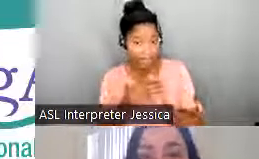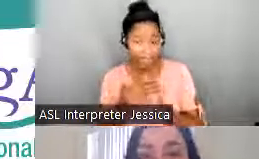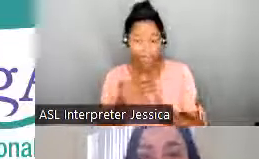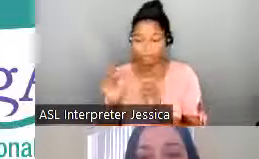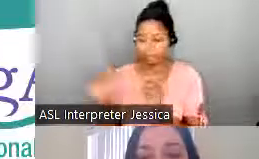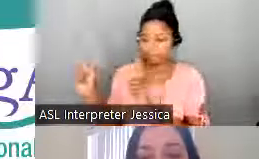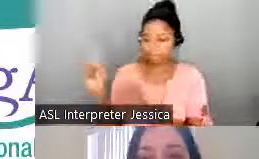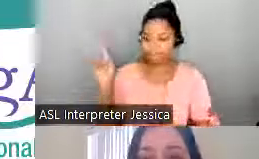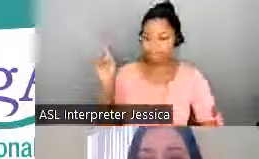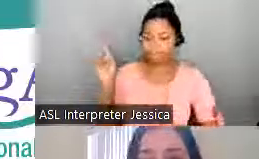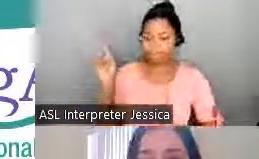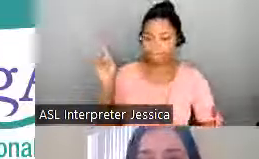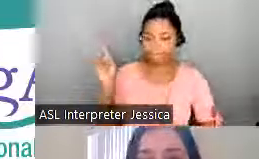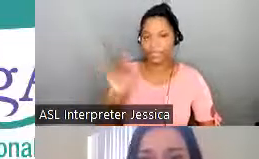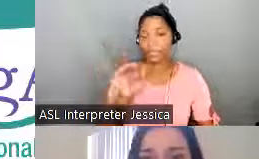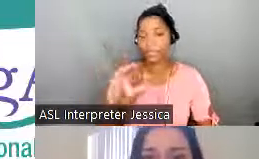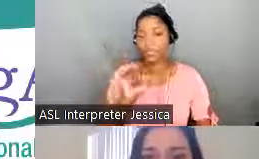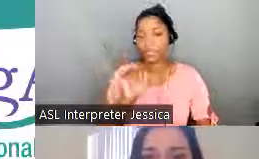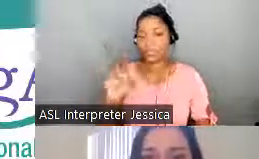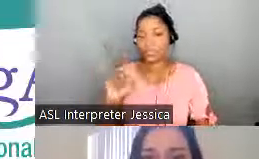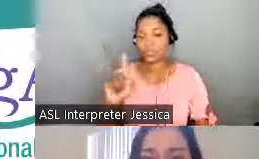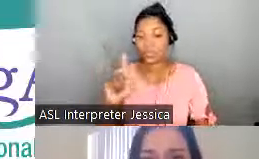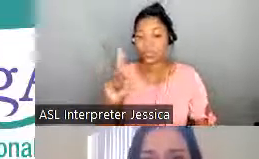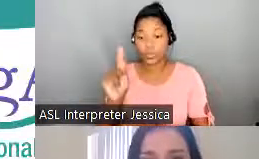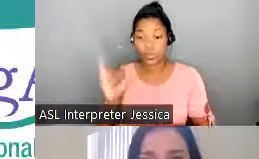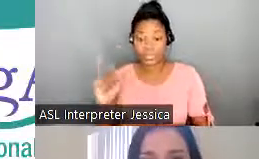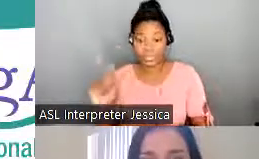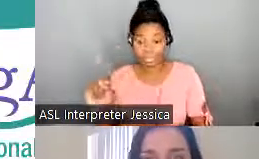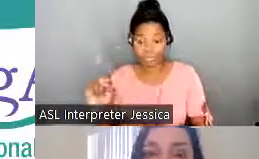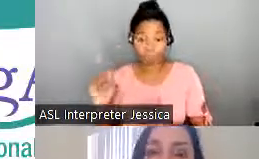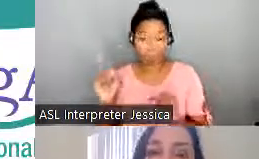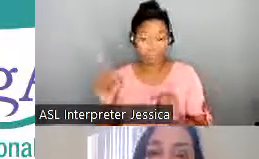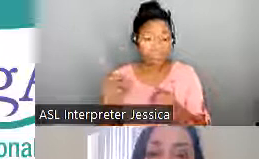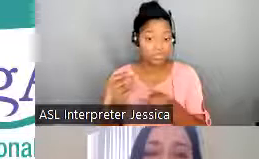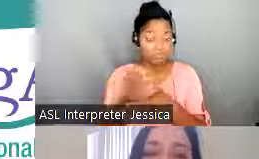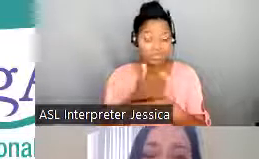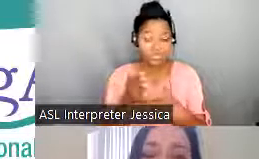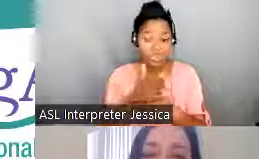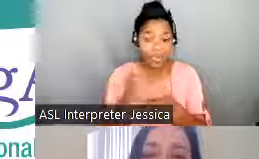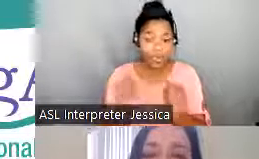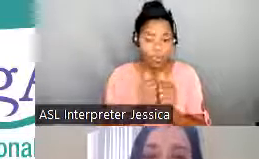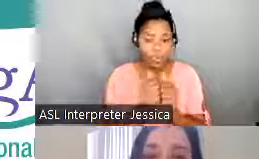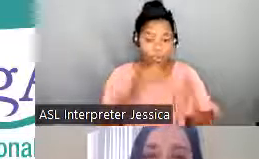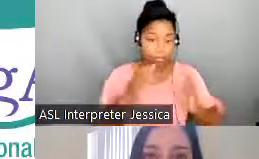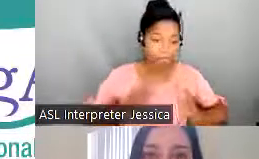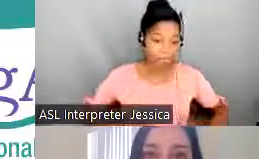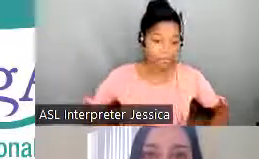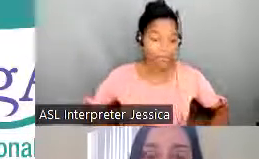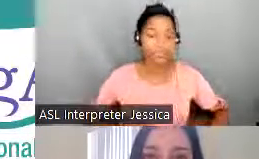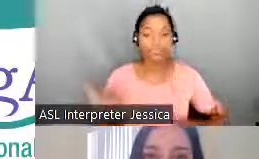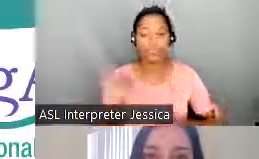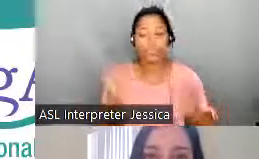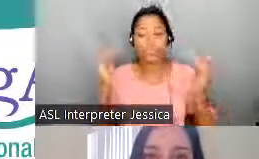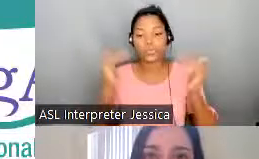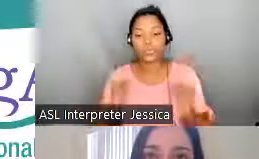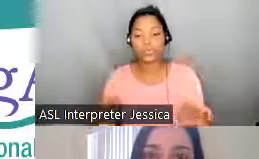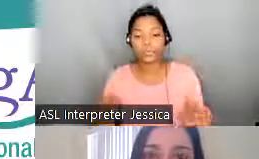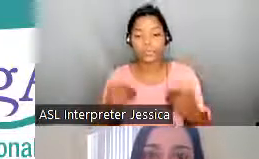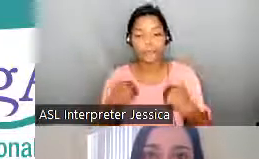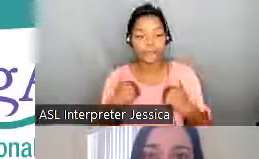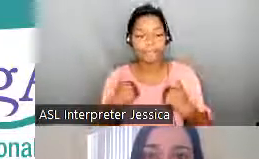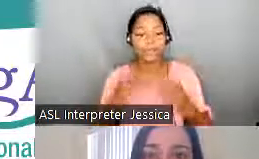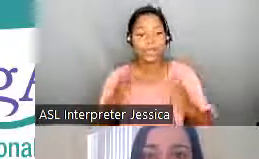template materials with grab-and-go language that you can share with the consumers you serve. We offer a variety of